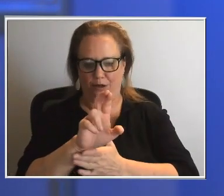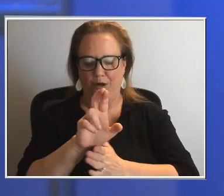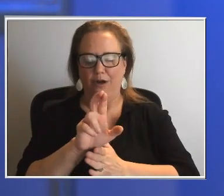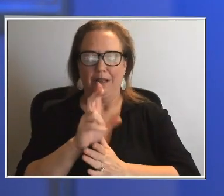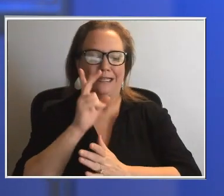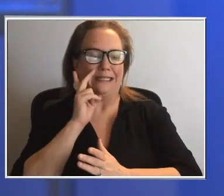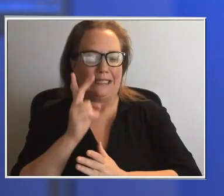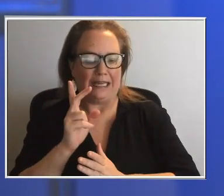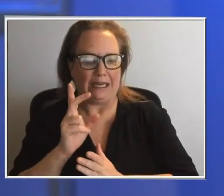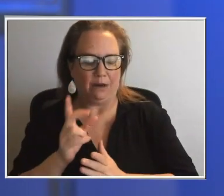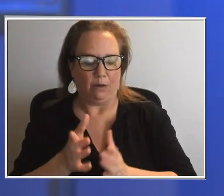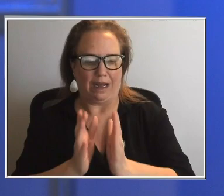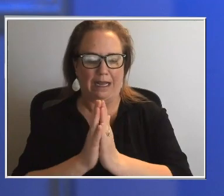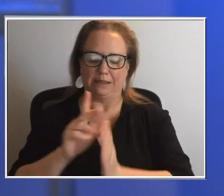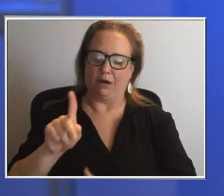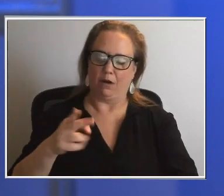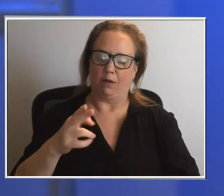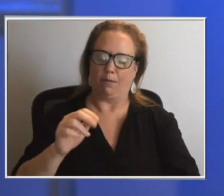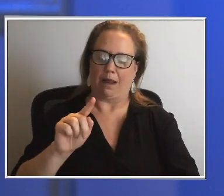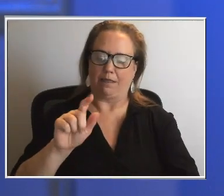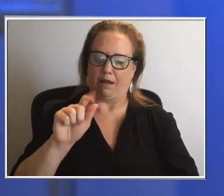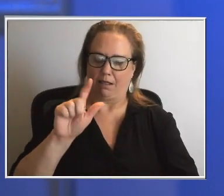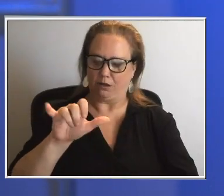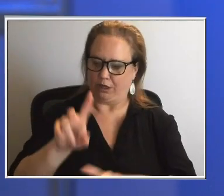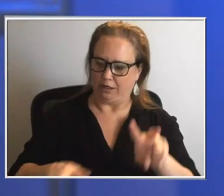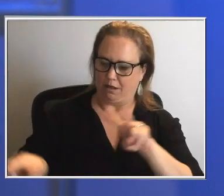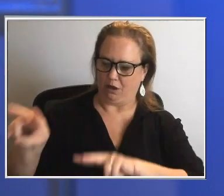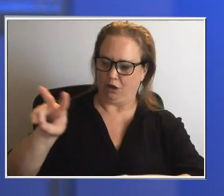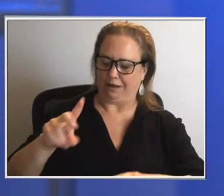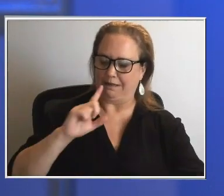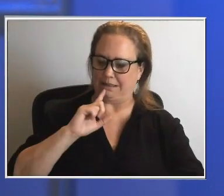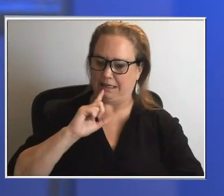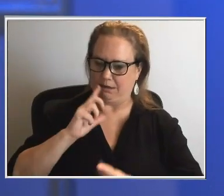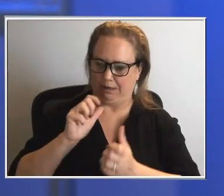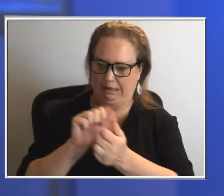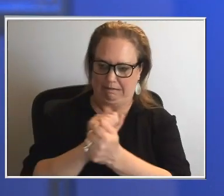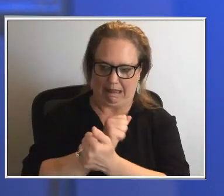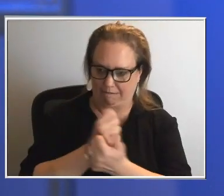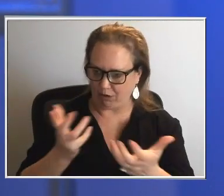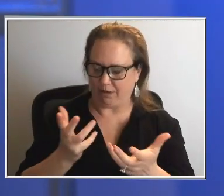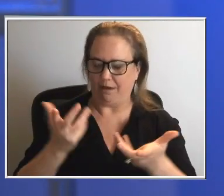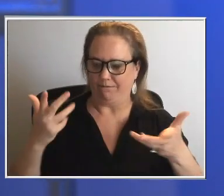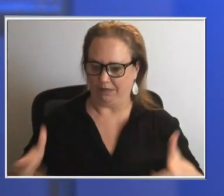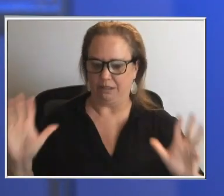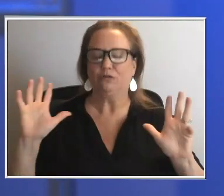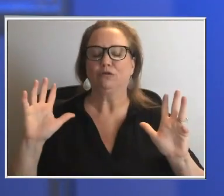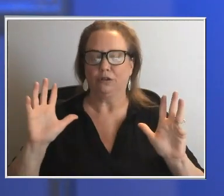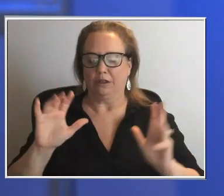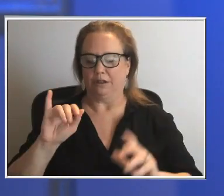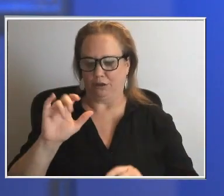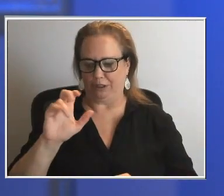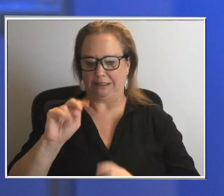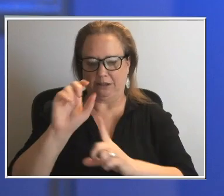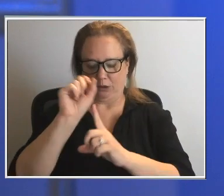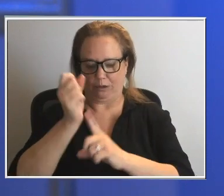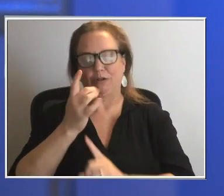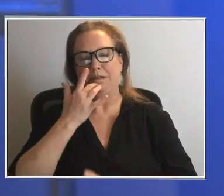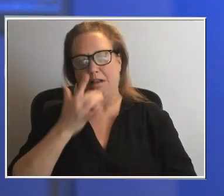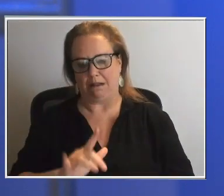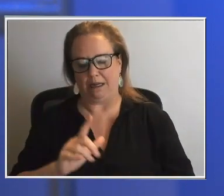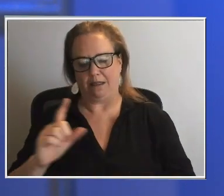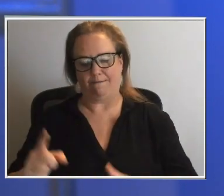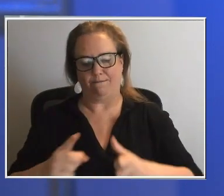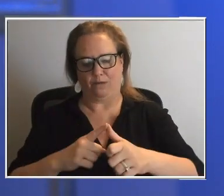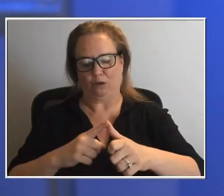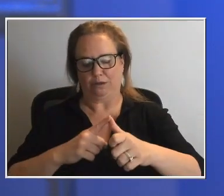ask our pathologist in real time to look at it and tell us, did we get the whole thing out? And in Jason's case, luckily we did that on the first pass, and then